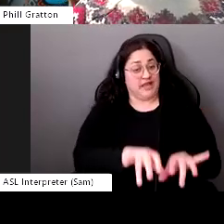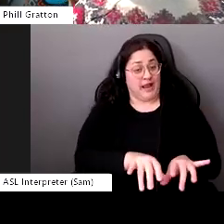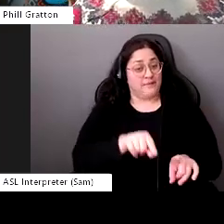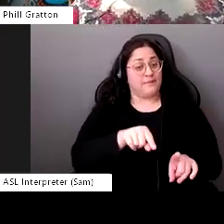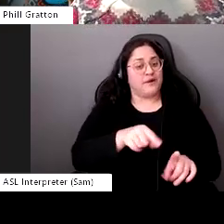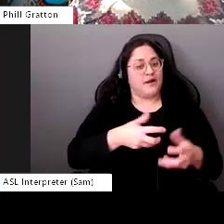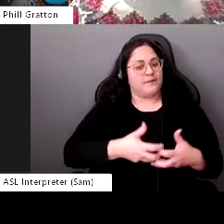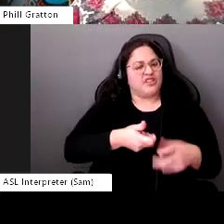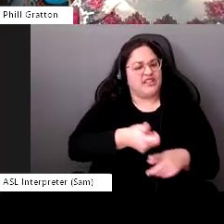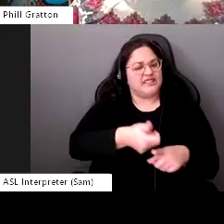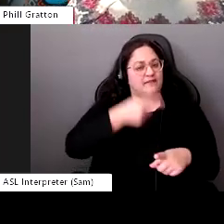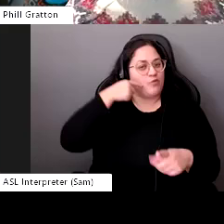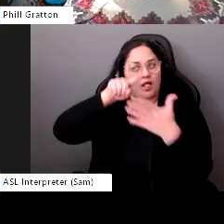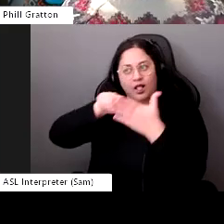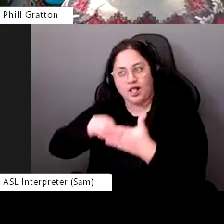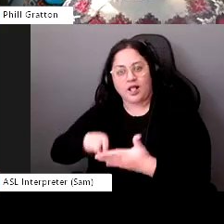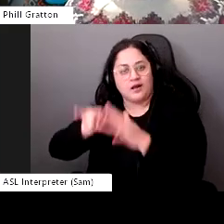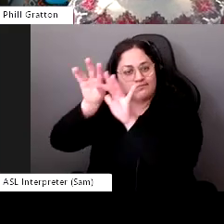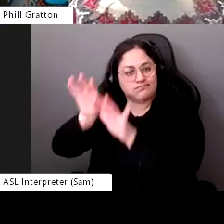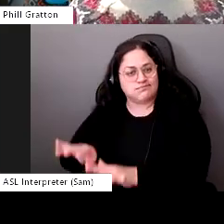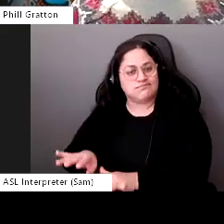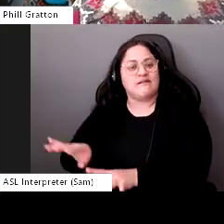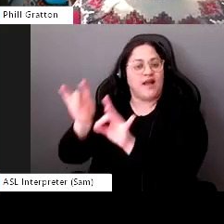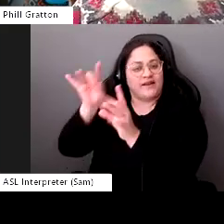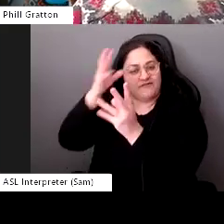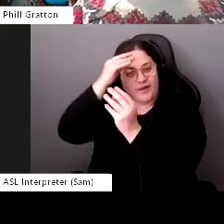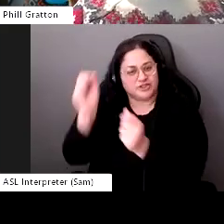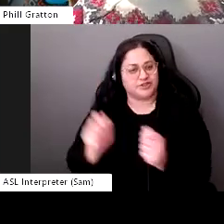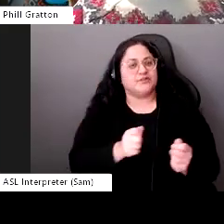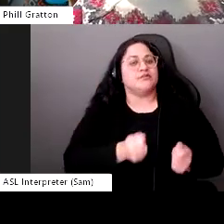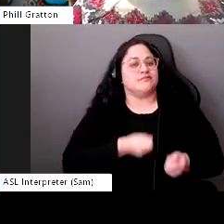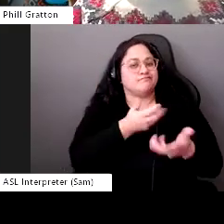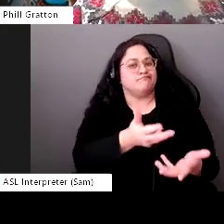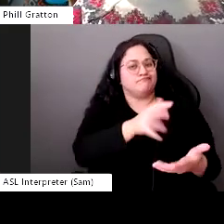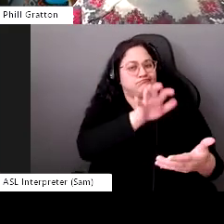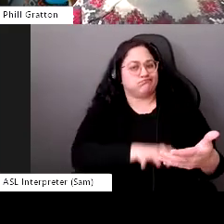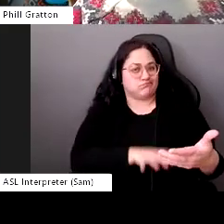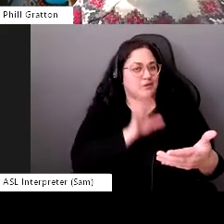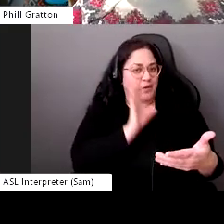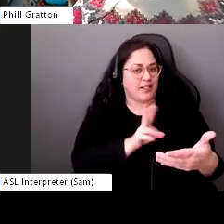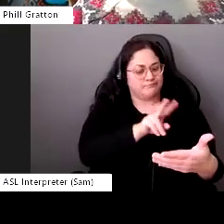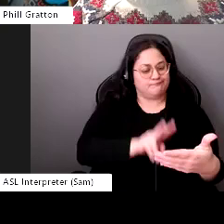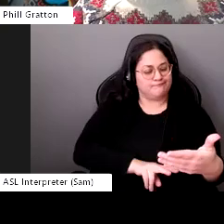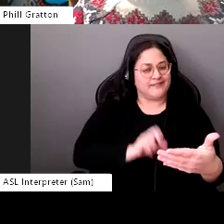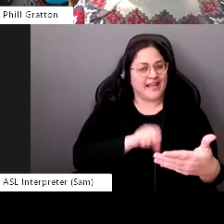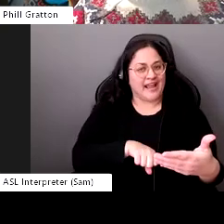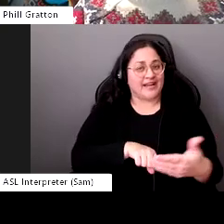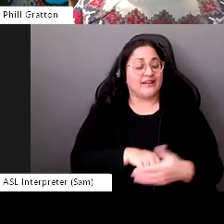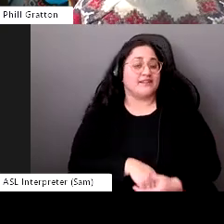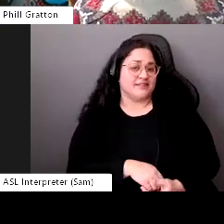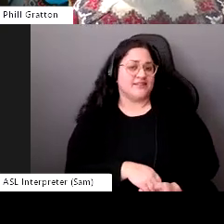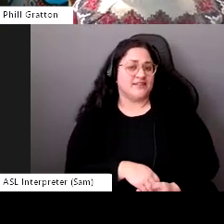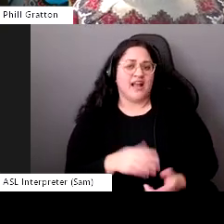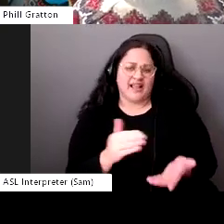to be taking a closer look to that as we go along. I mentioned that it is free, which is always good news. There are